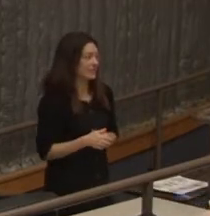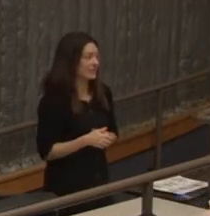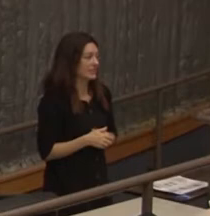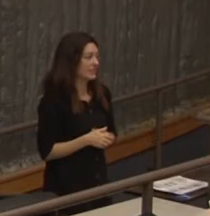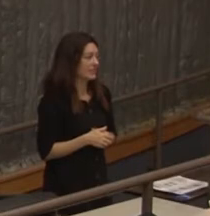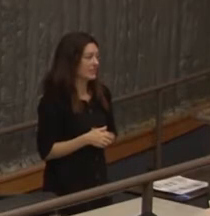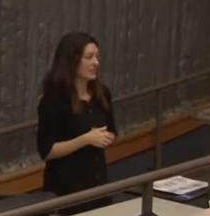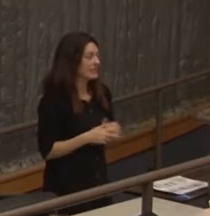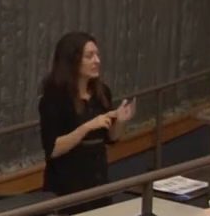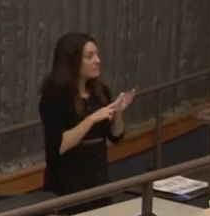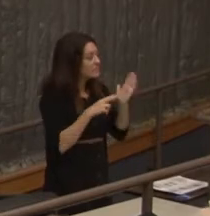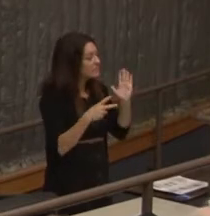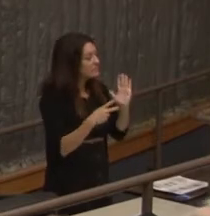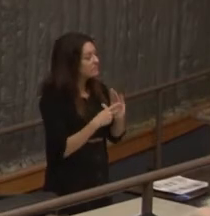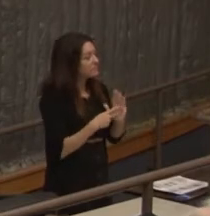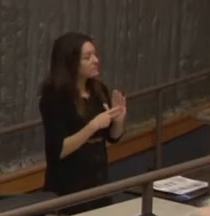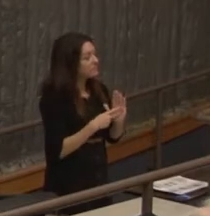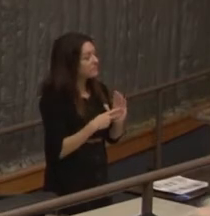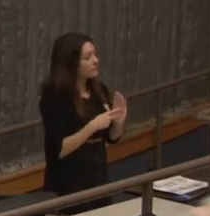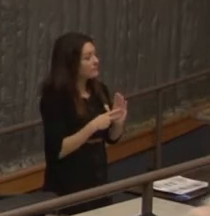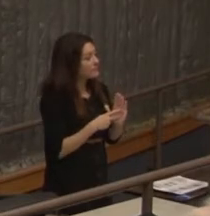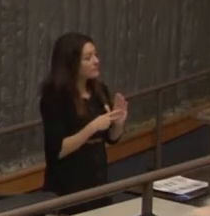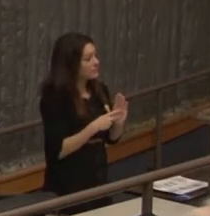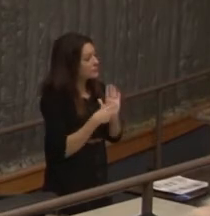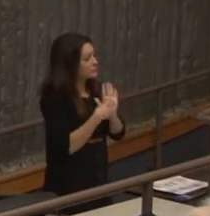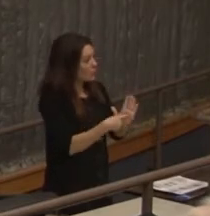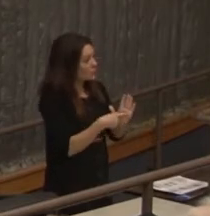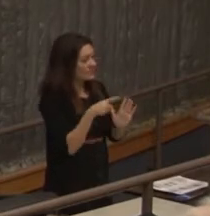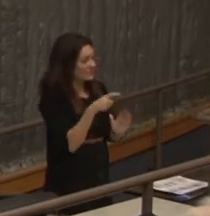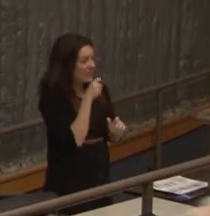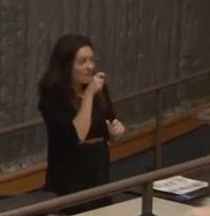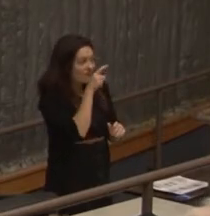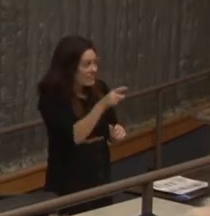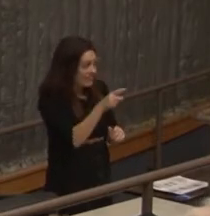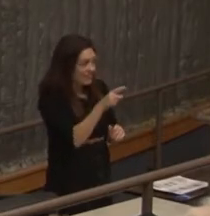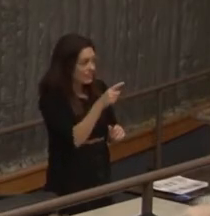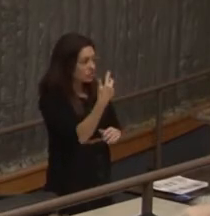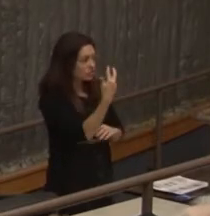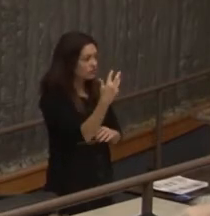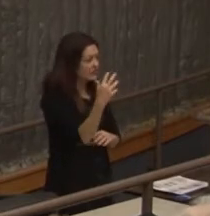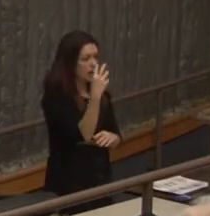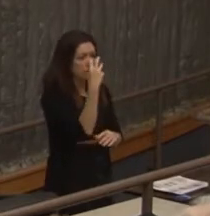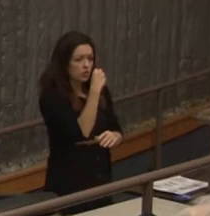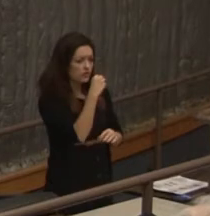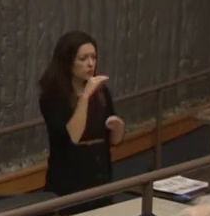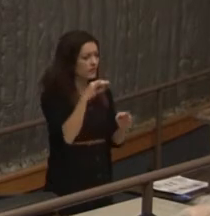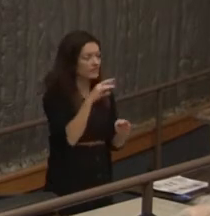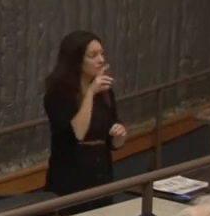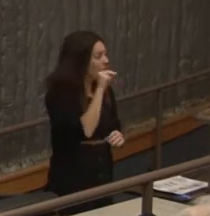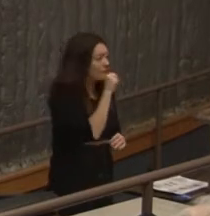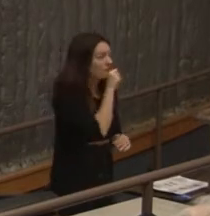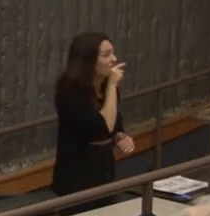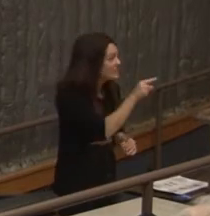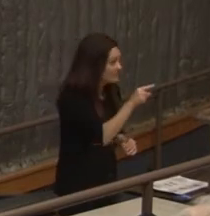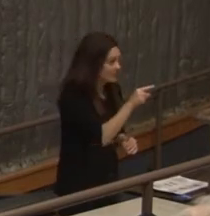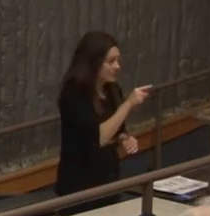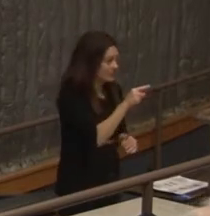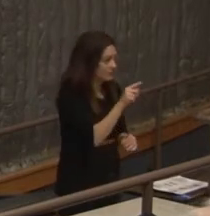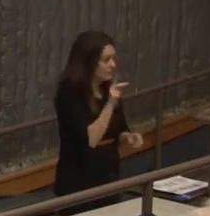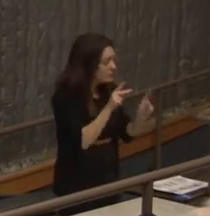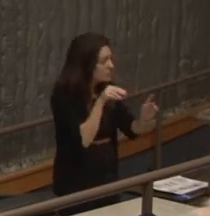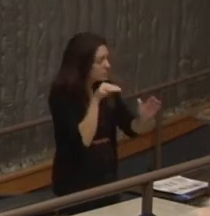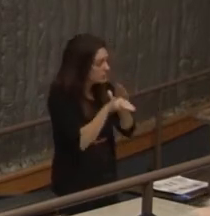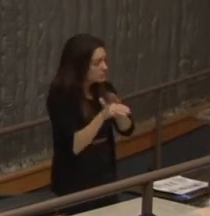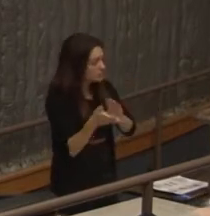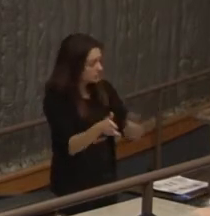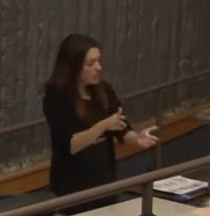an effort to recapture visually a truth in history which cannot really be captured visually.